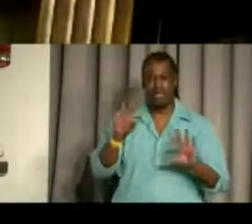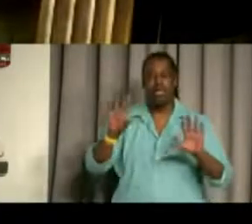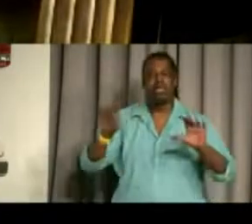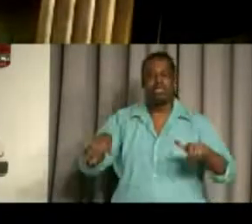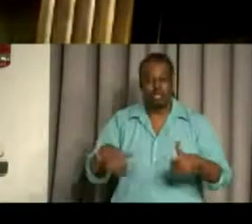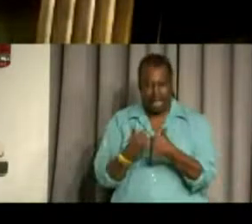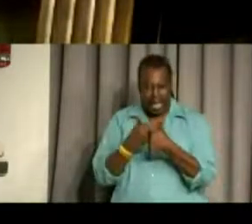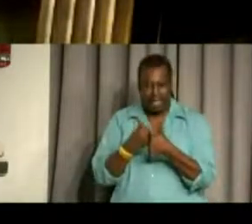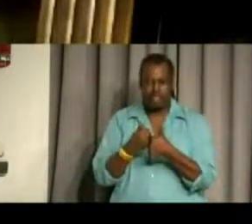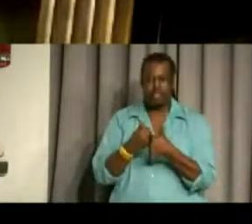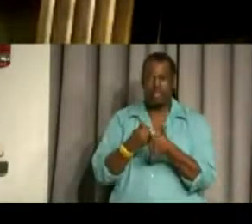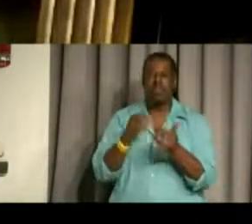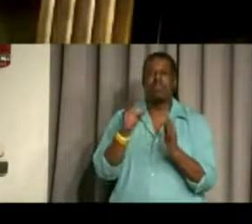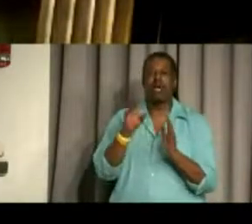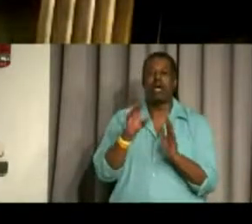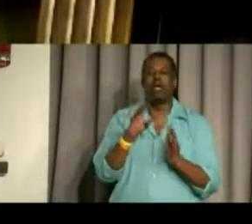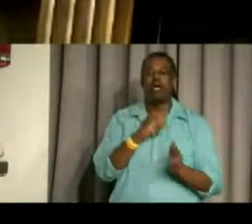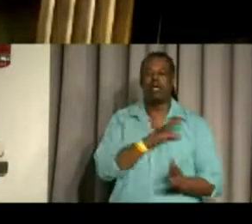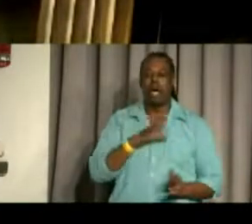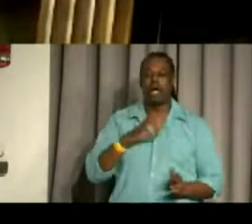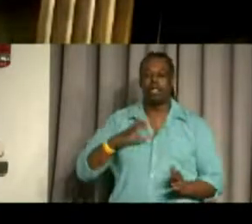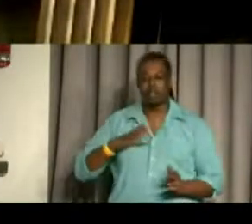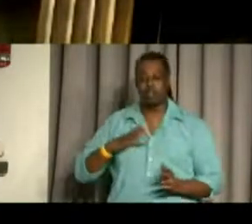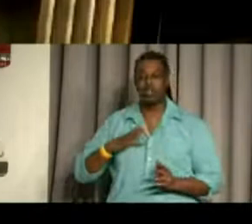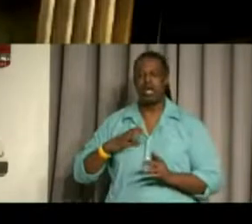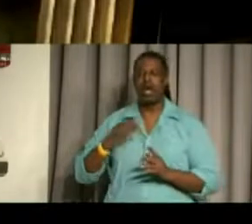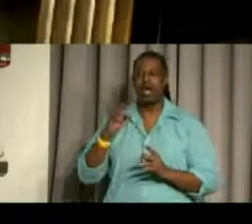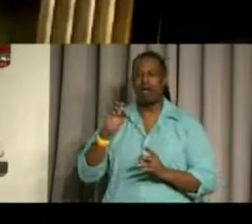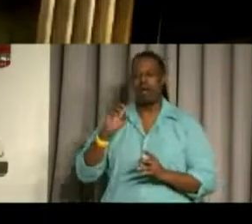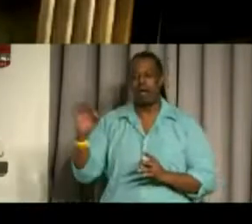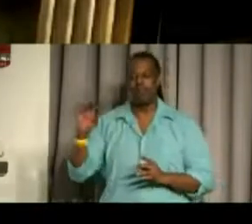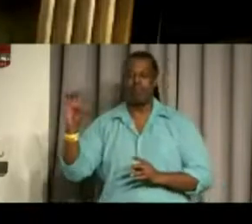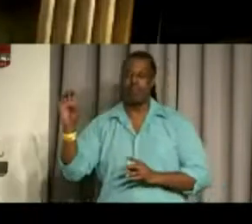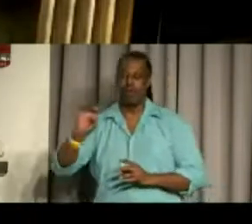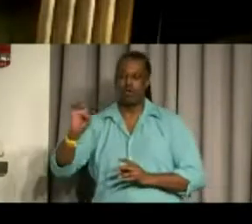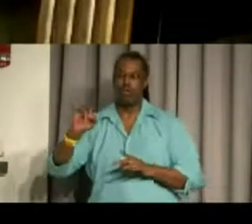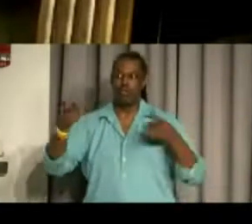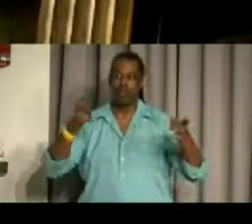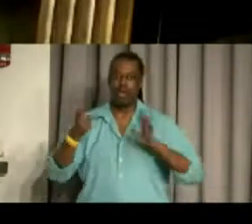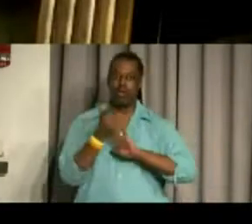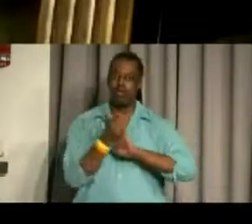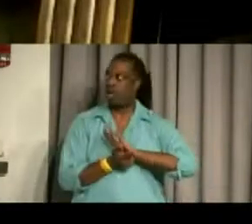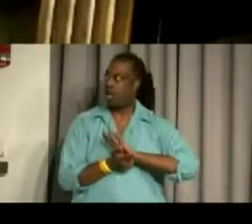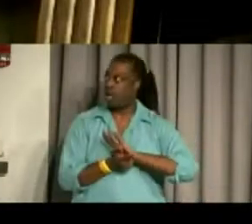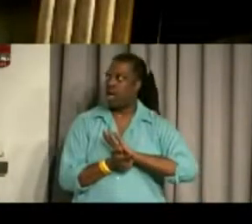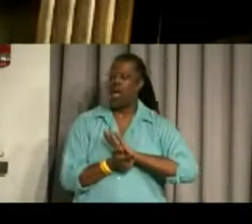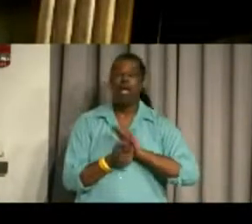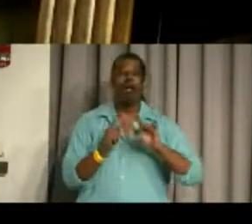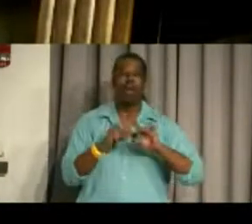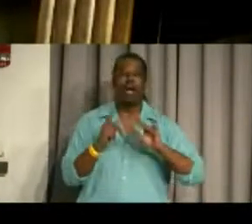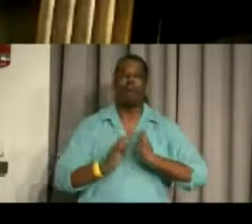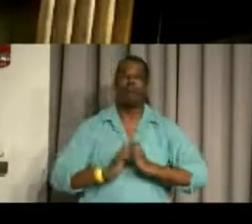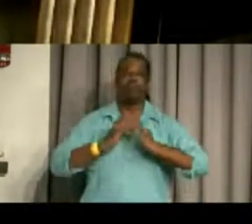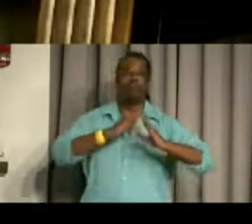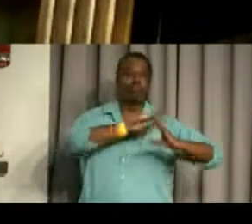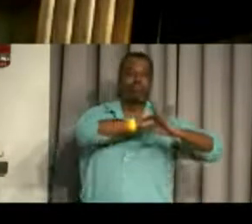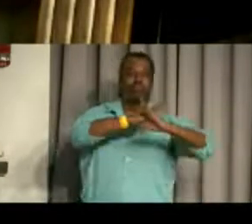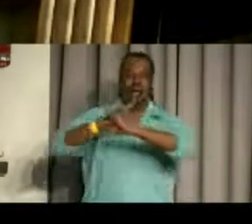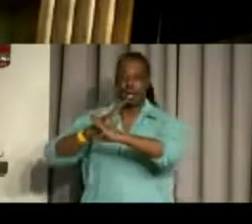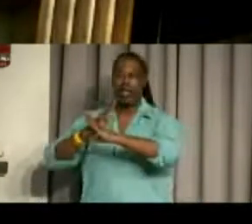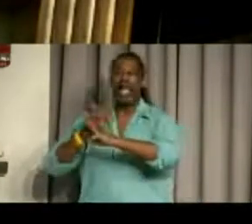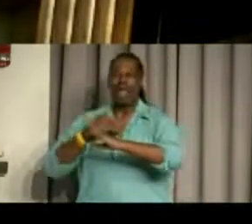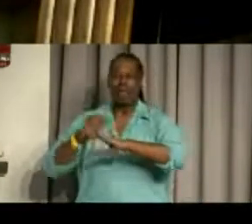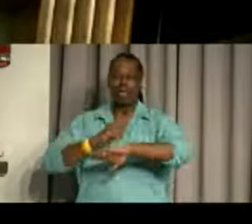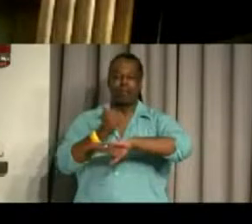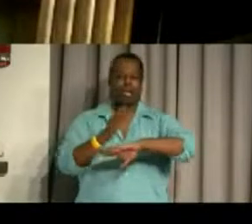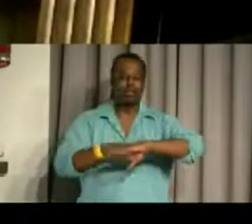challenging the validity, the constitutionality of the emergency manager law. Barriers were erected to having it placed on the